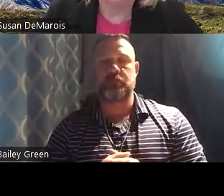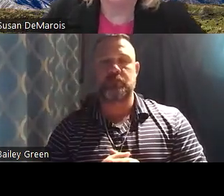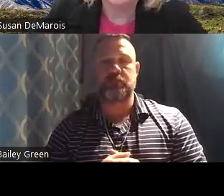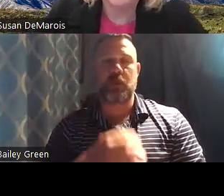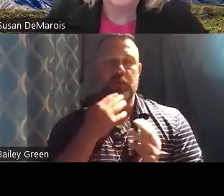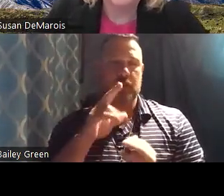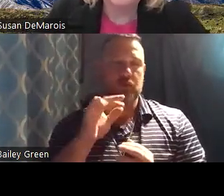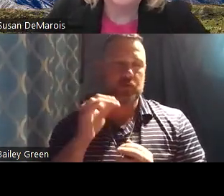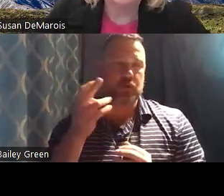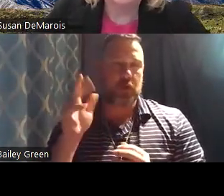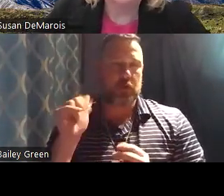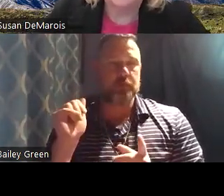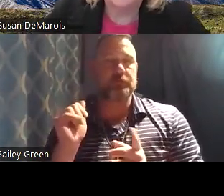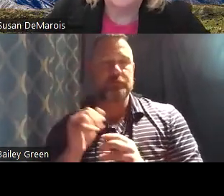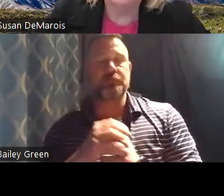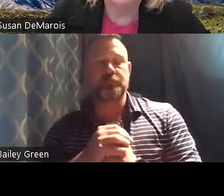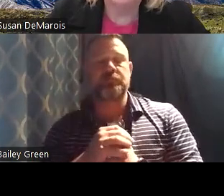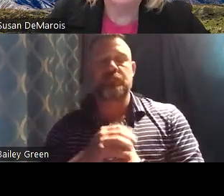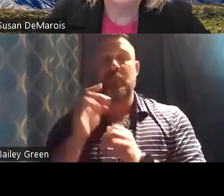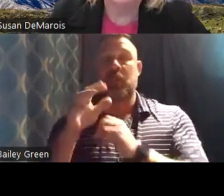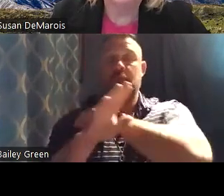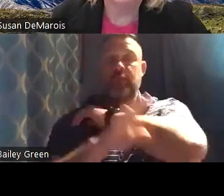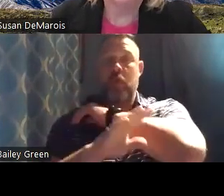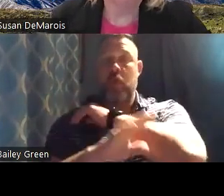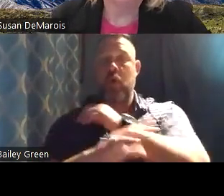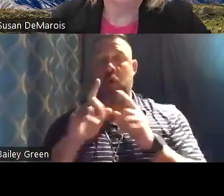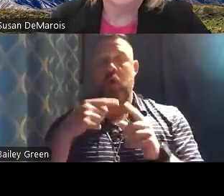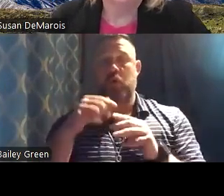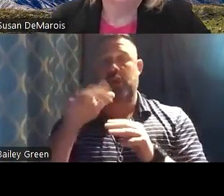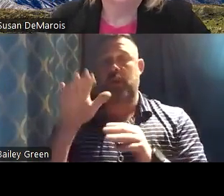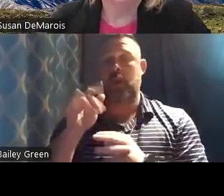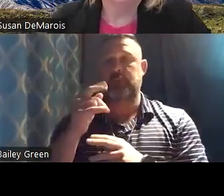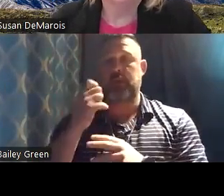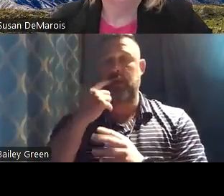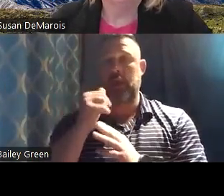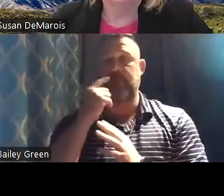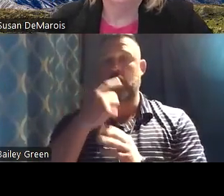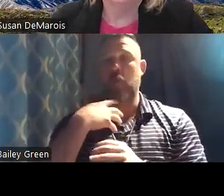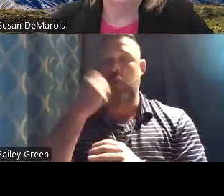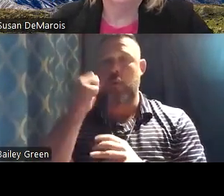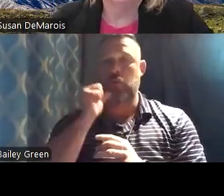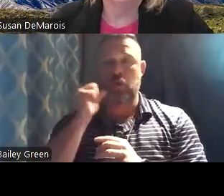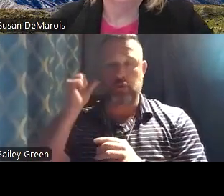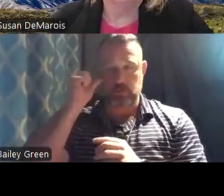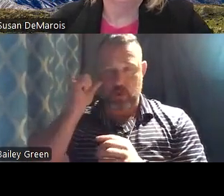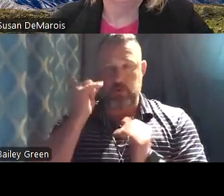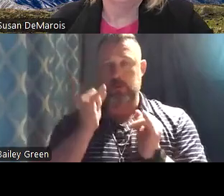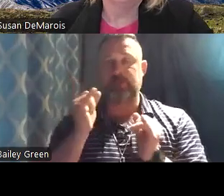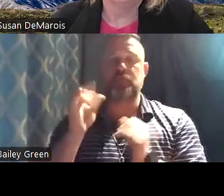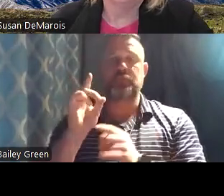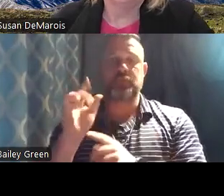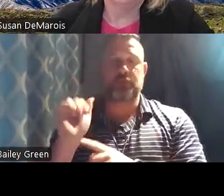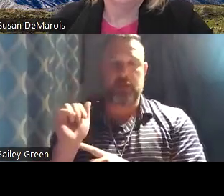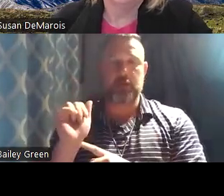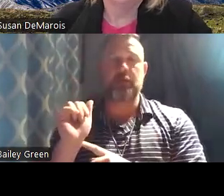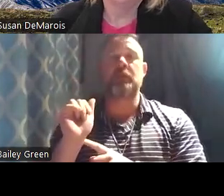Ranjana. This fall, when we released the updated guide for older adults, individuals with disabilities,